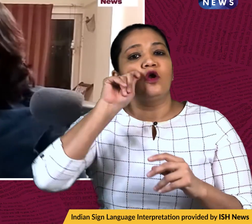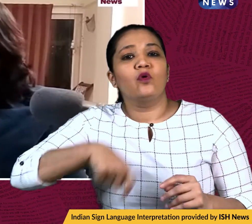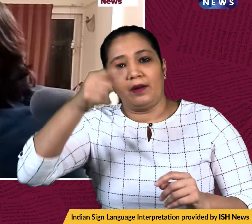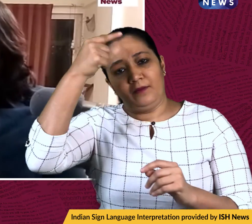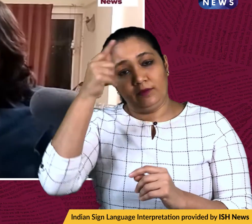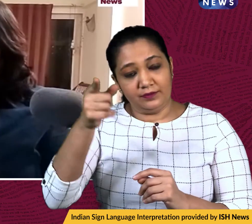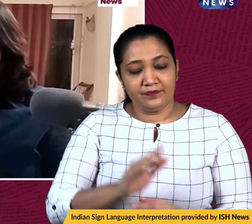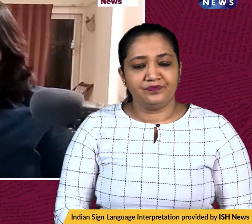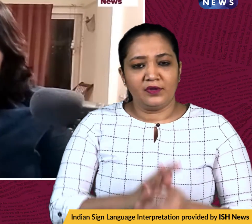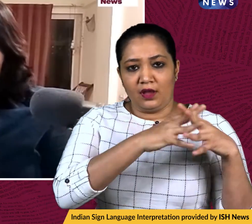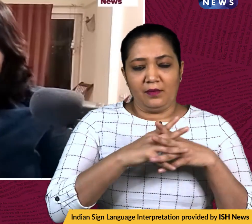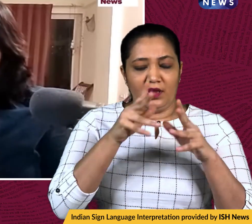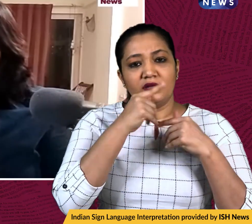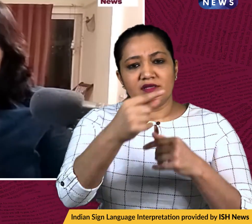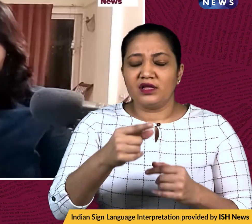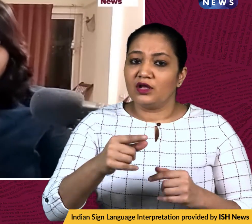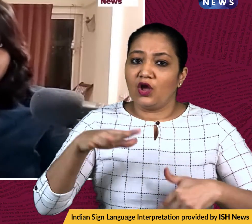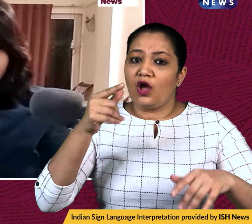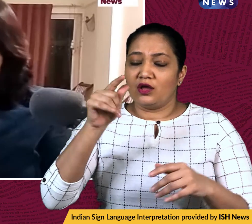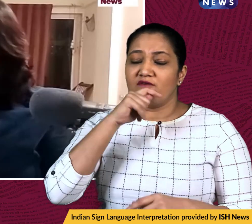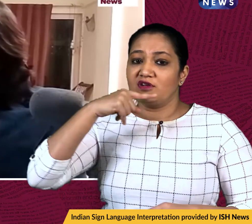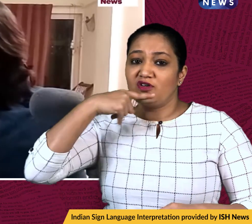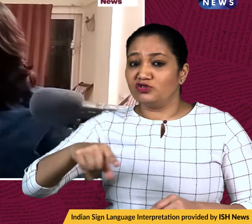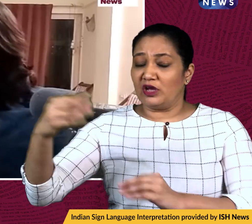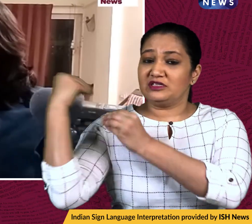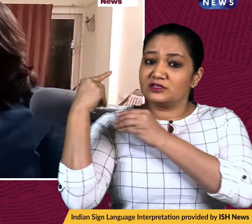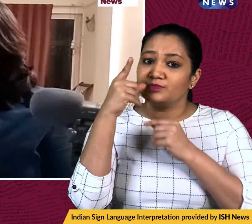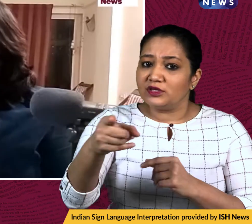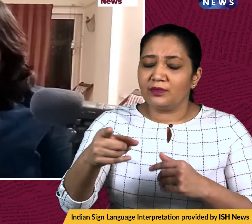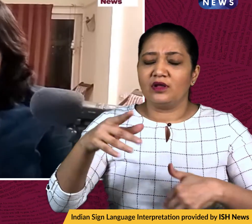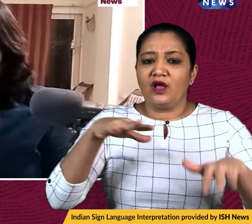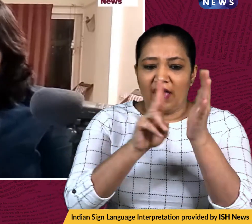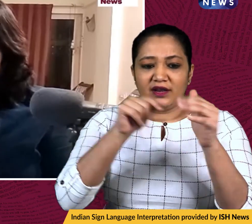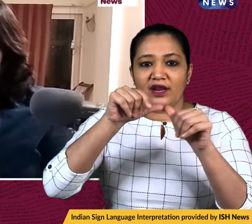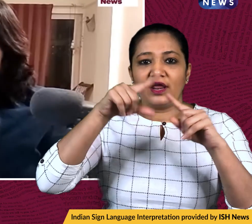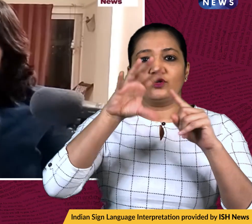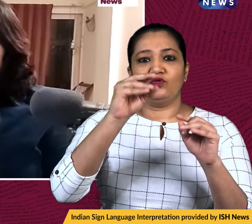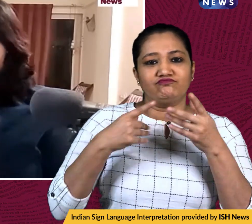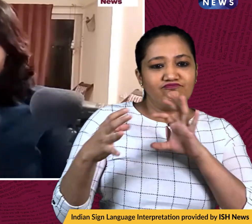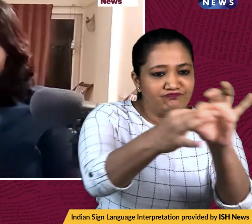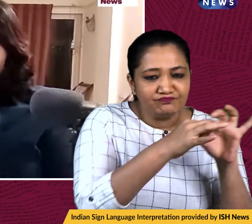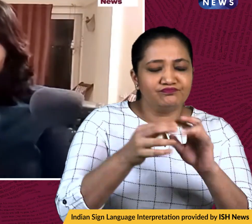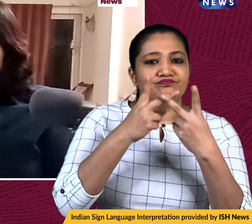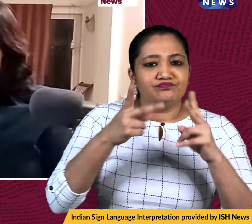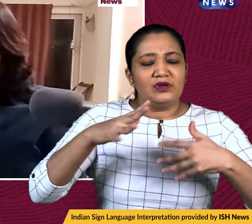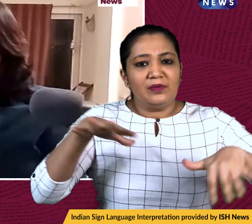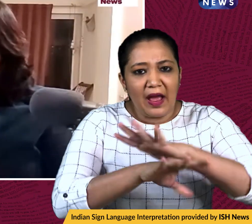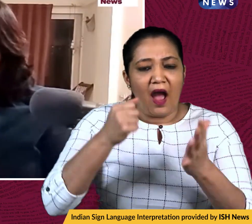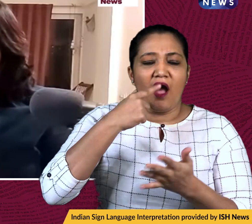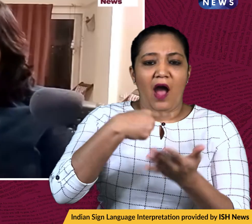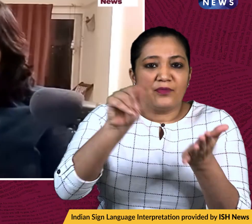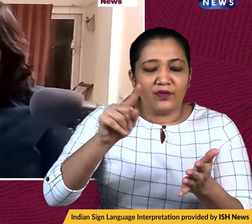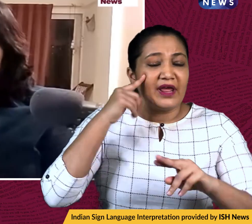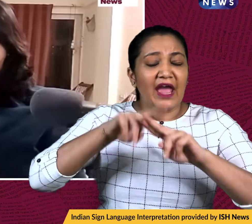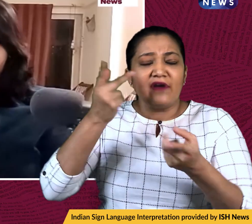crisis. Now, the US has vowed to hold Russia to account as it works with NATO allies to beef up